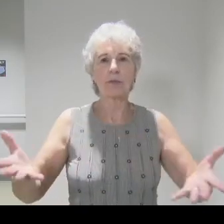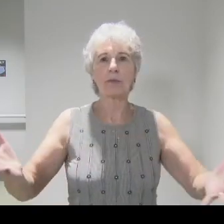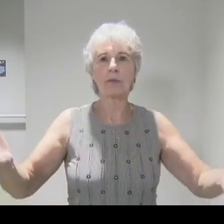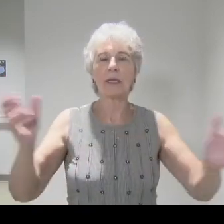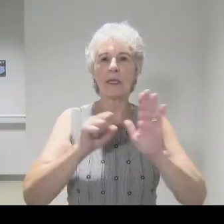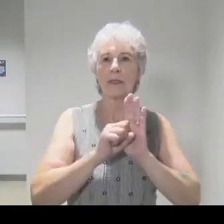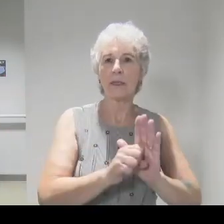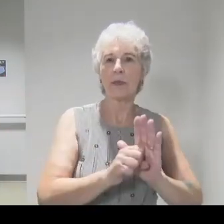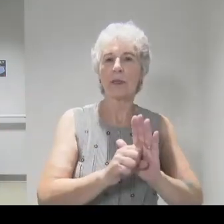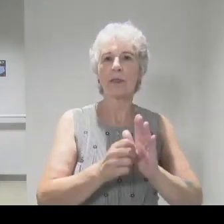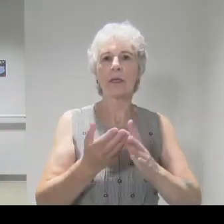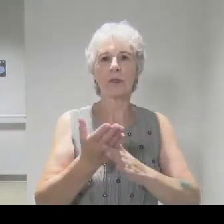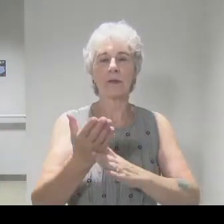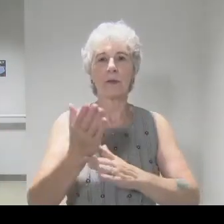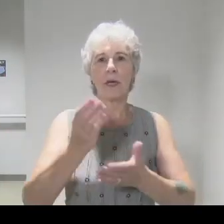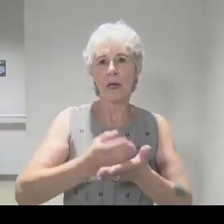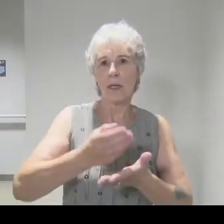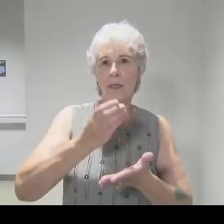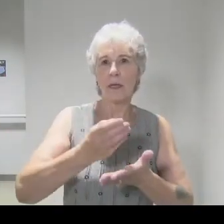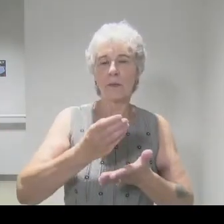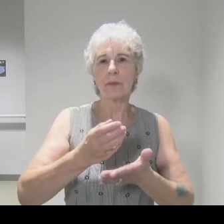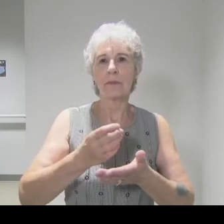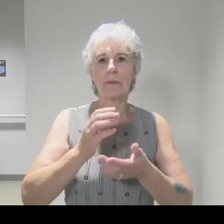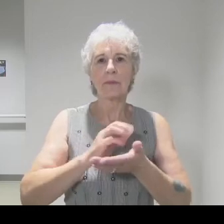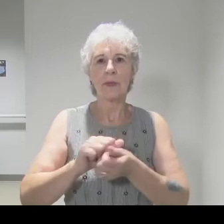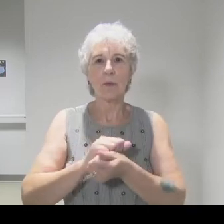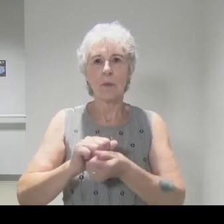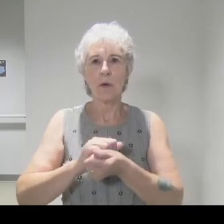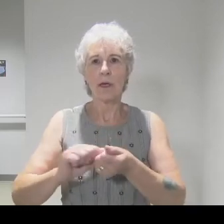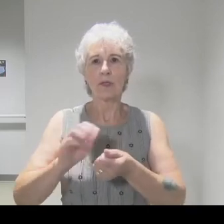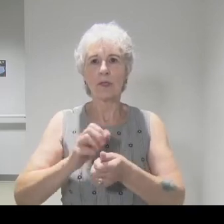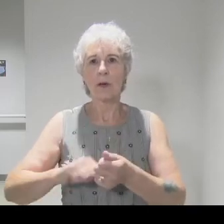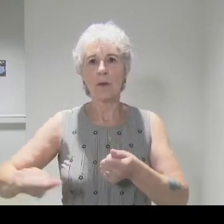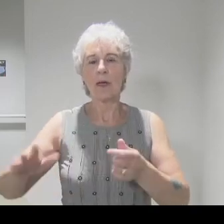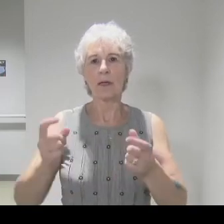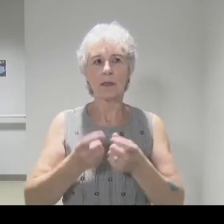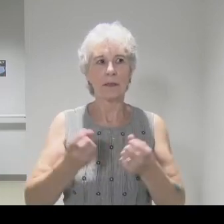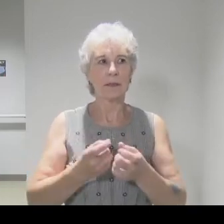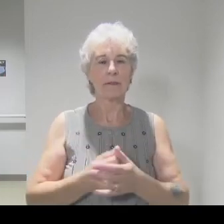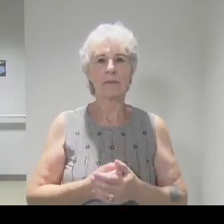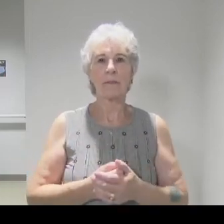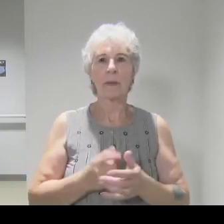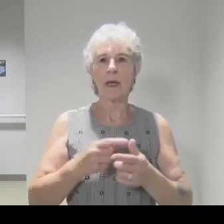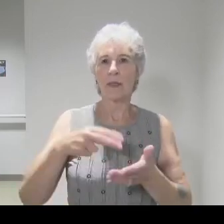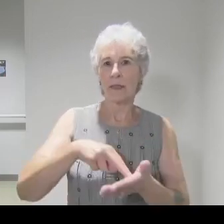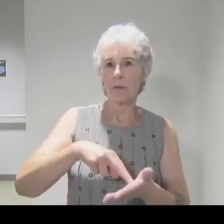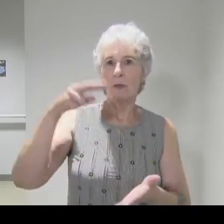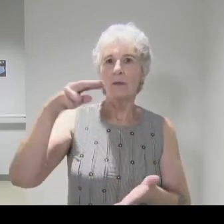by the cup, which is away our sins. And on top of that, he rose from the